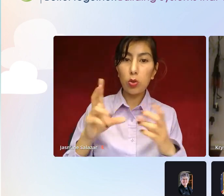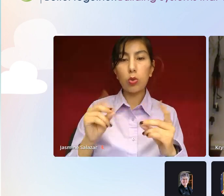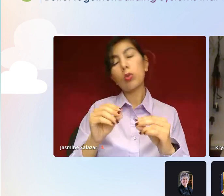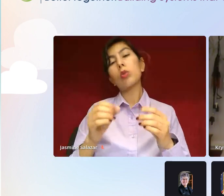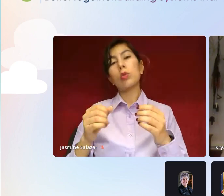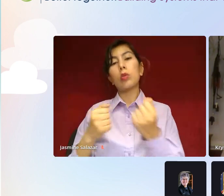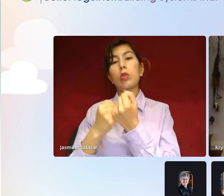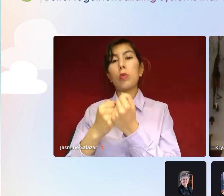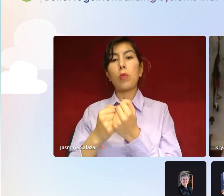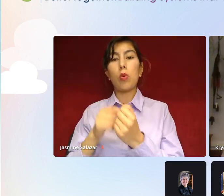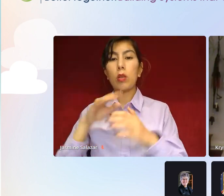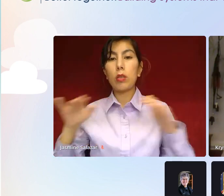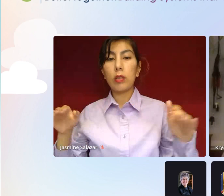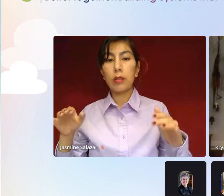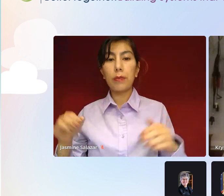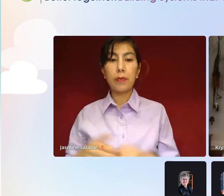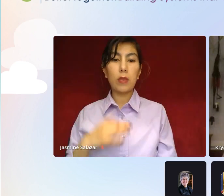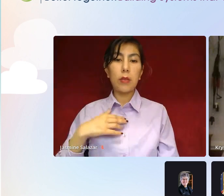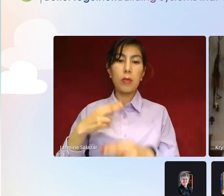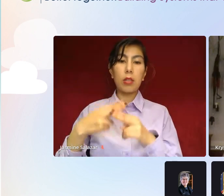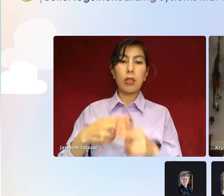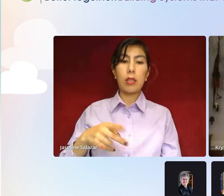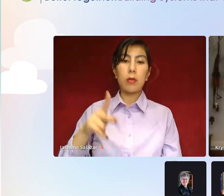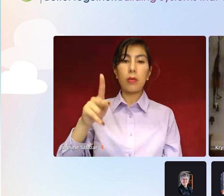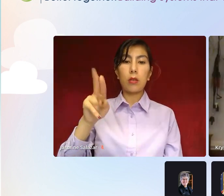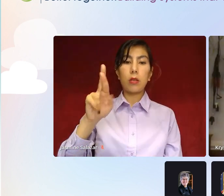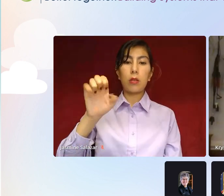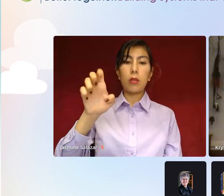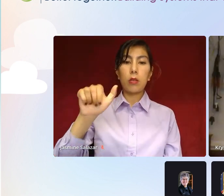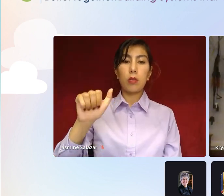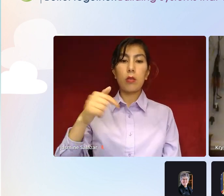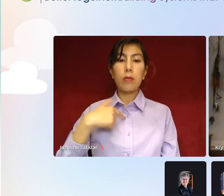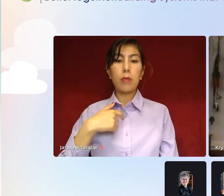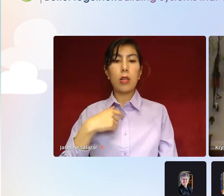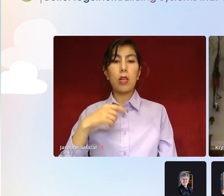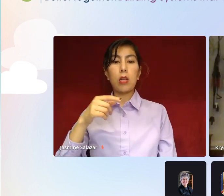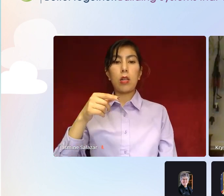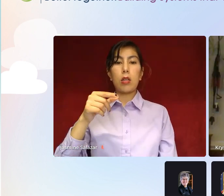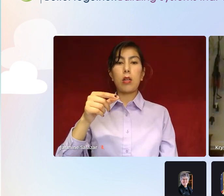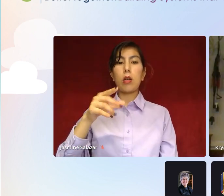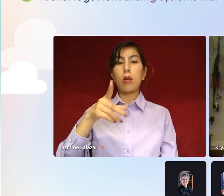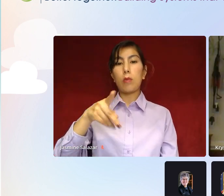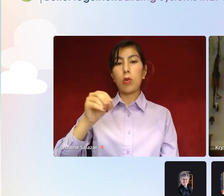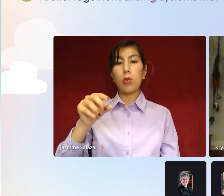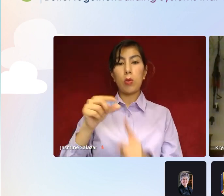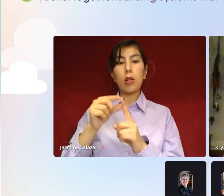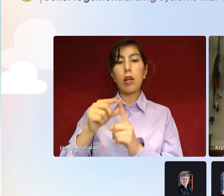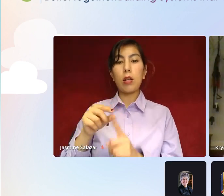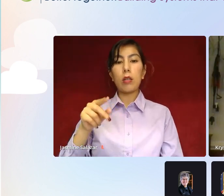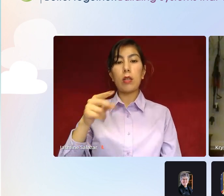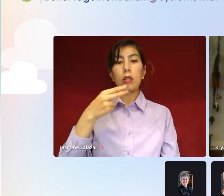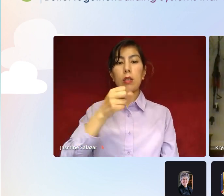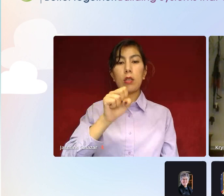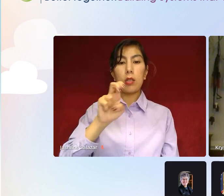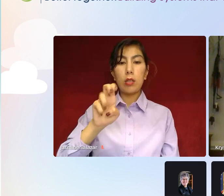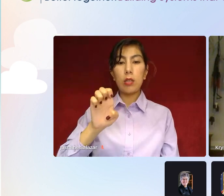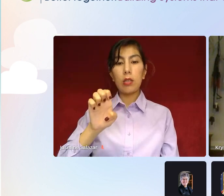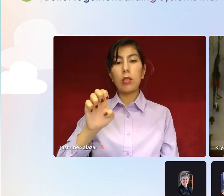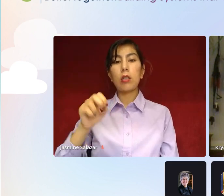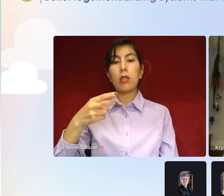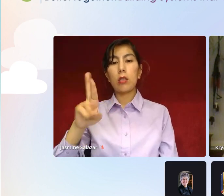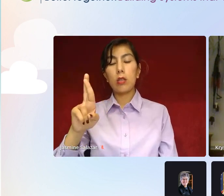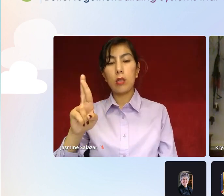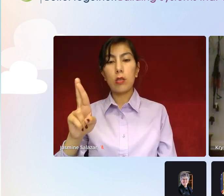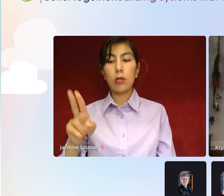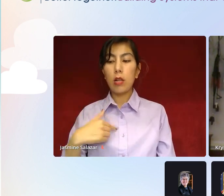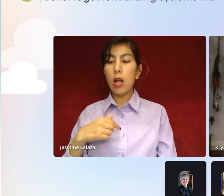Again, my name is Crystal Canare. My pronouns are she, her. I'm a proud second-generation Filipina American, and like Tracy said, I serve as the Deputy Director for